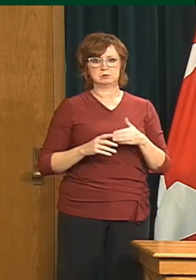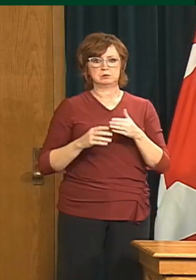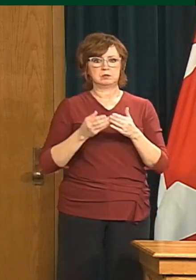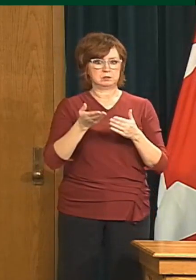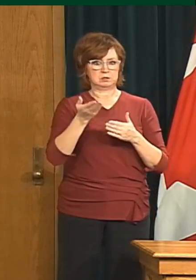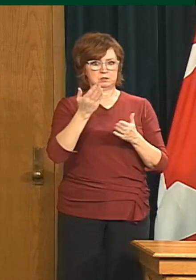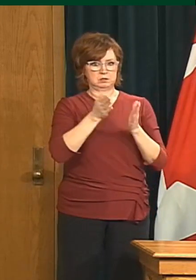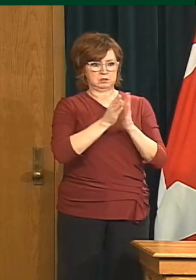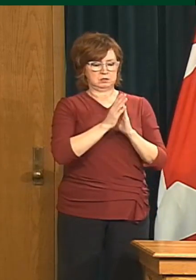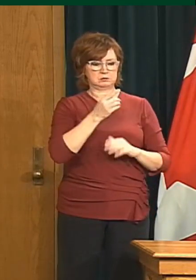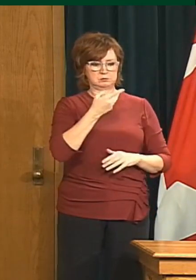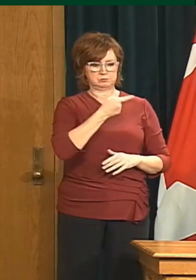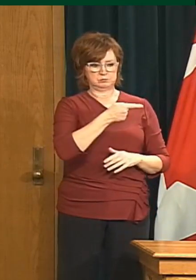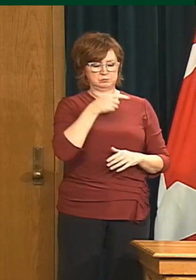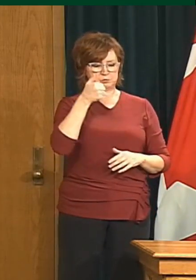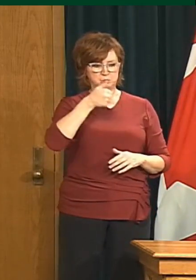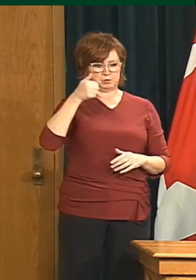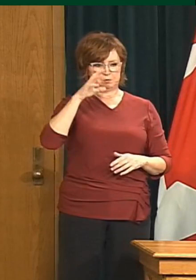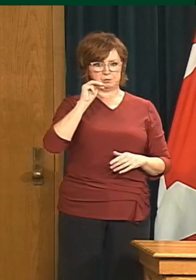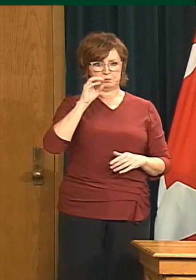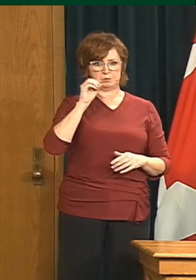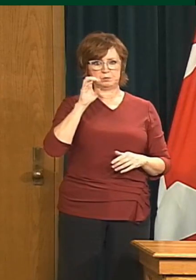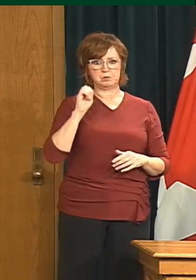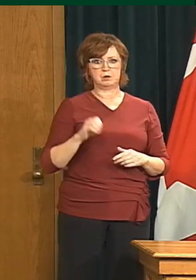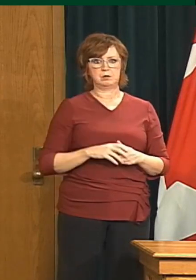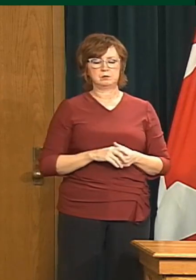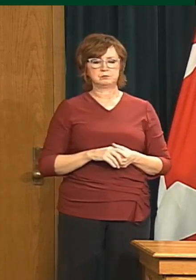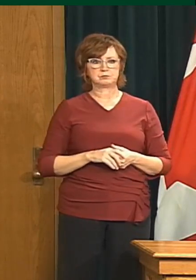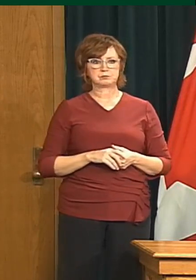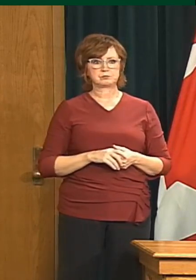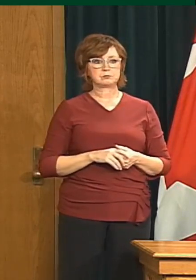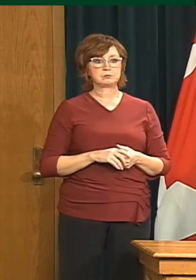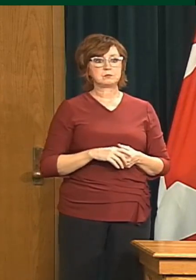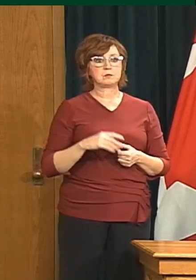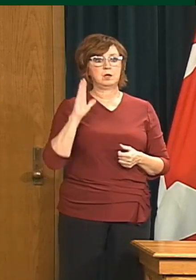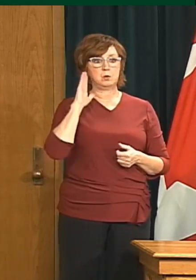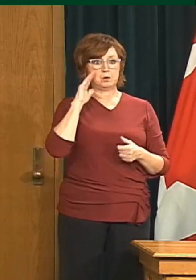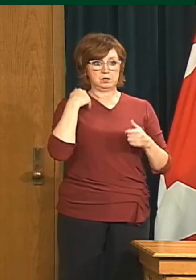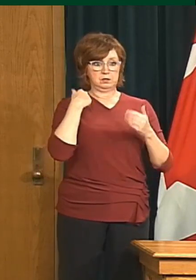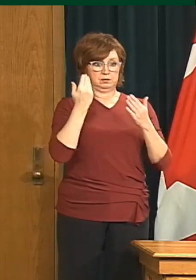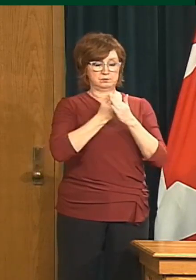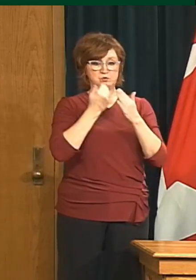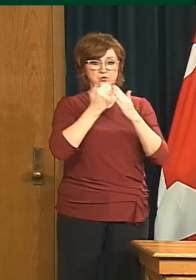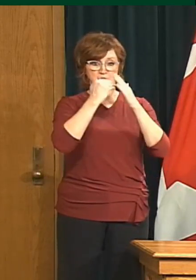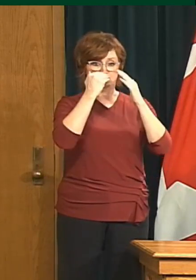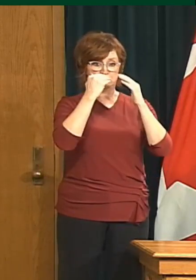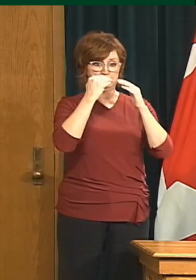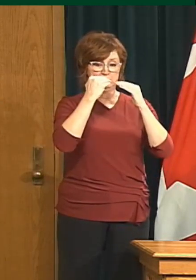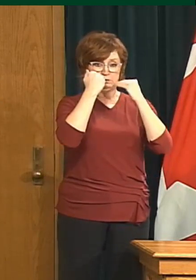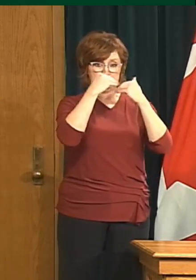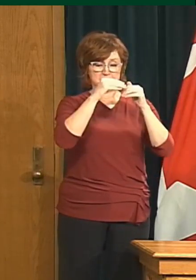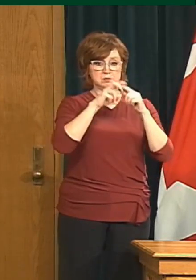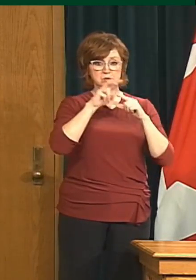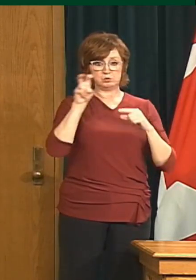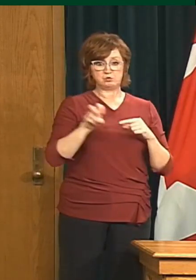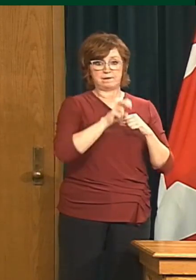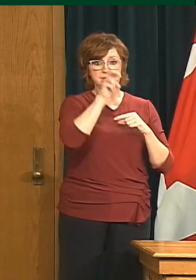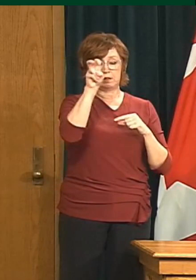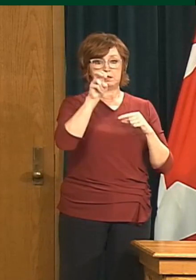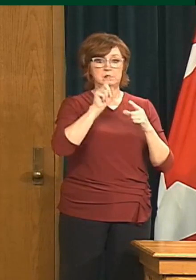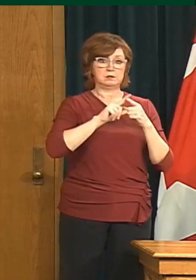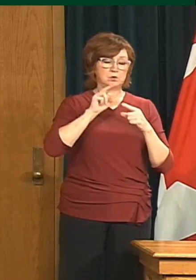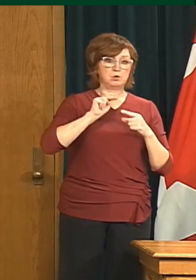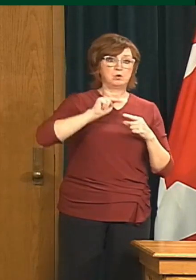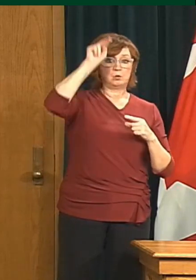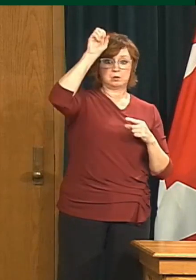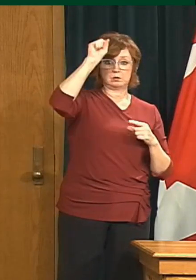travel restrictions for people heading to northern Saskatchewan, just given those communities there are more isolated, and now we have seen a bit of an outbreak situation in the